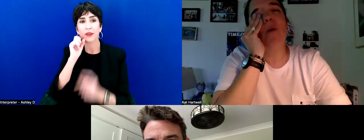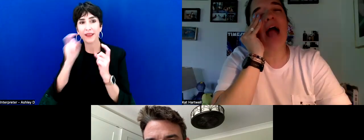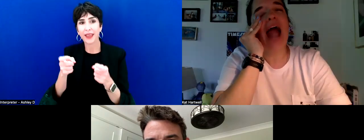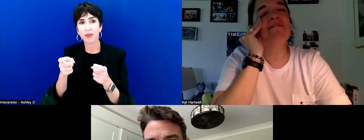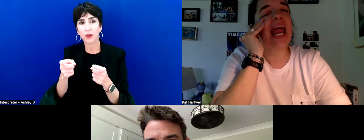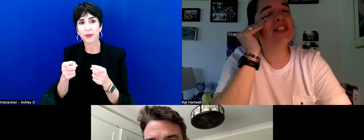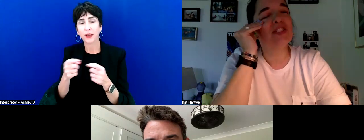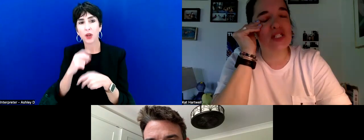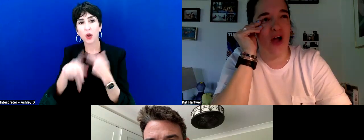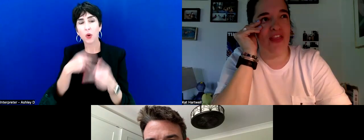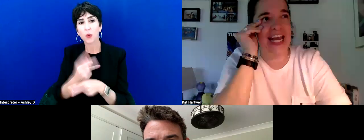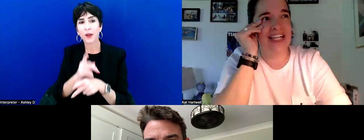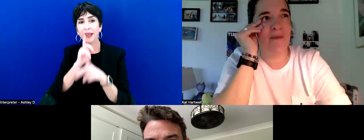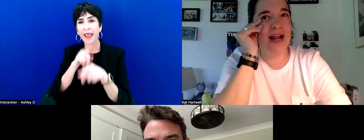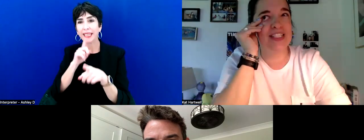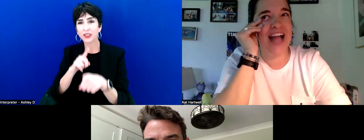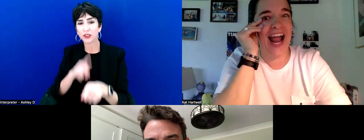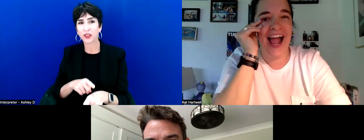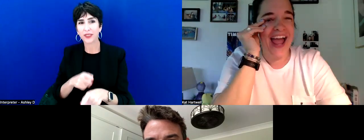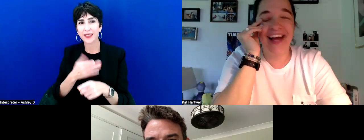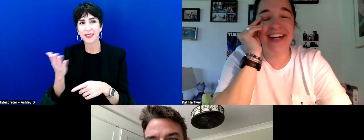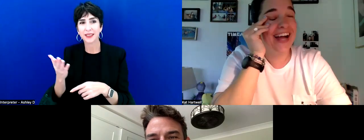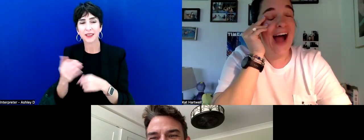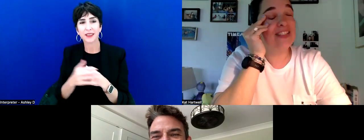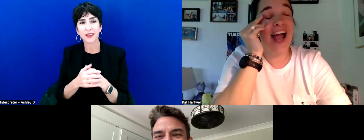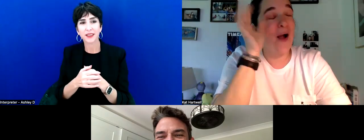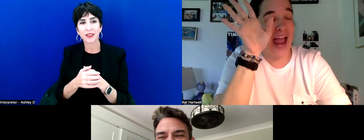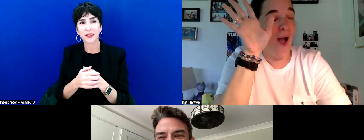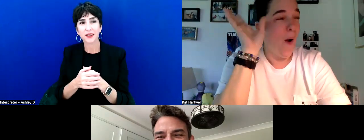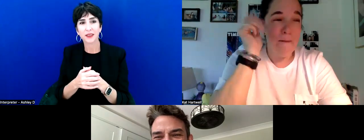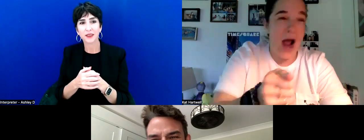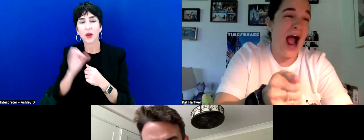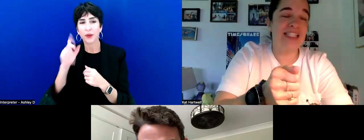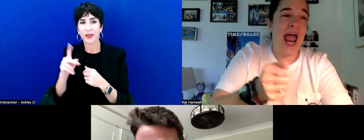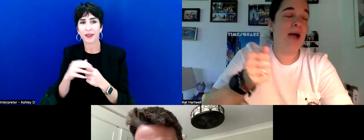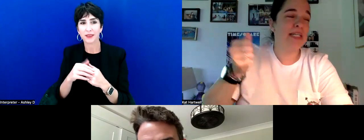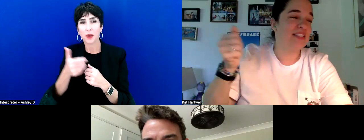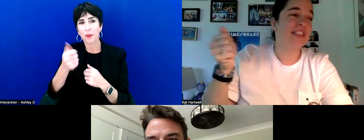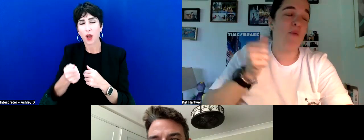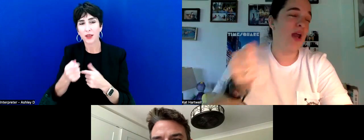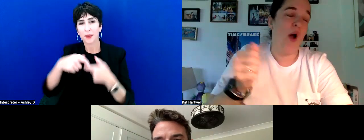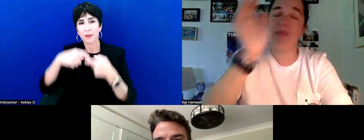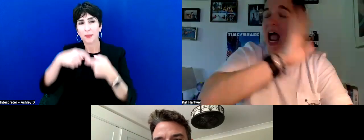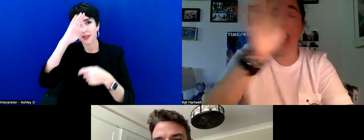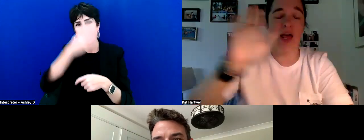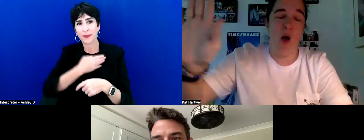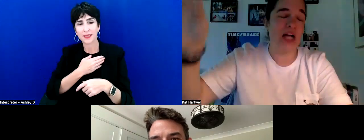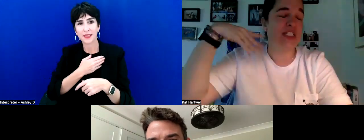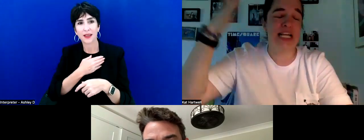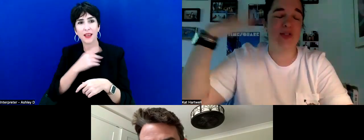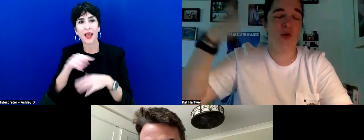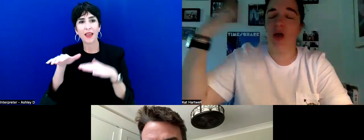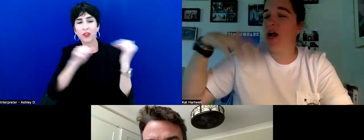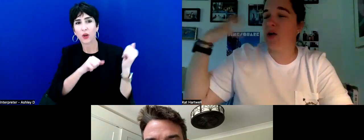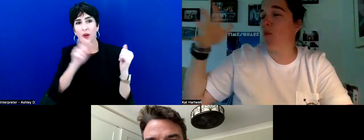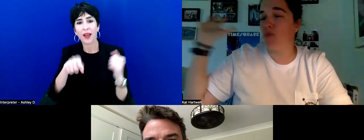my God, what kind of answers are these? I mean, it's like, I was like, okay, Todd, and my son are really gone. I gotta go. I